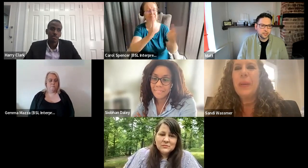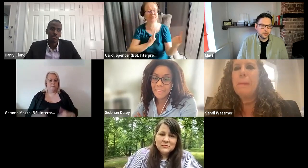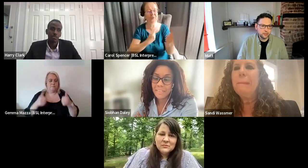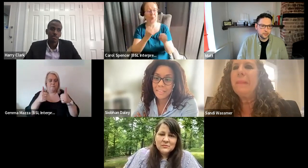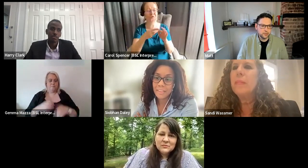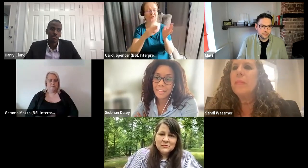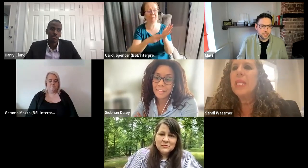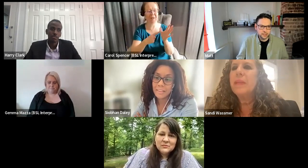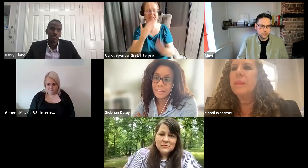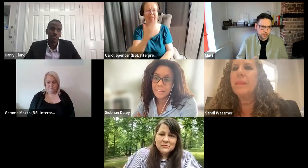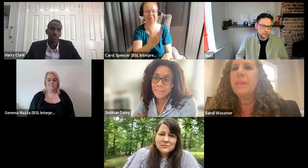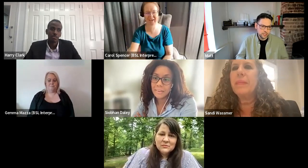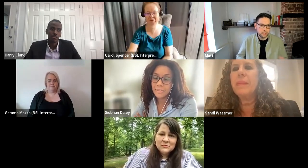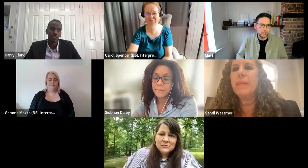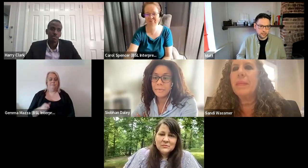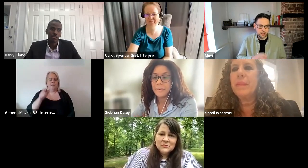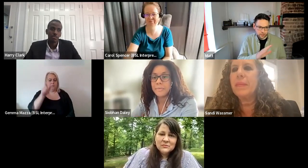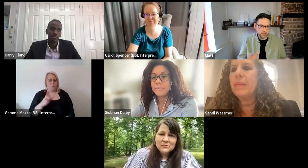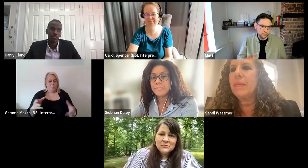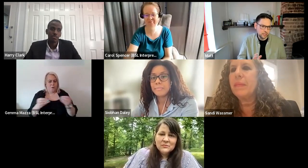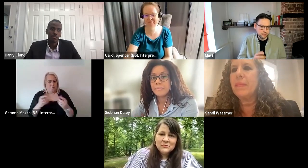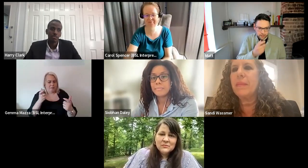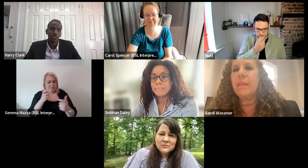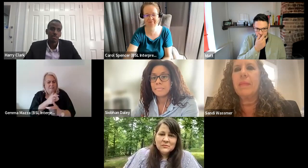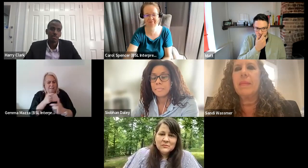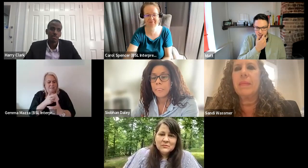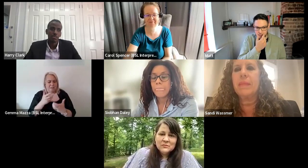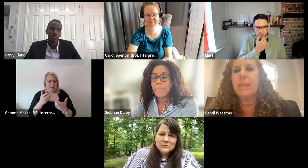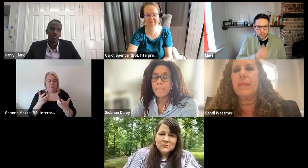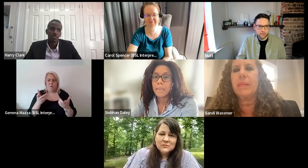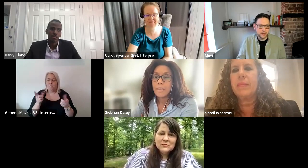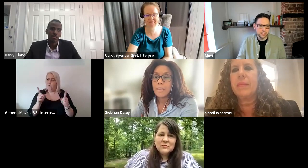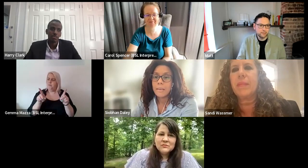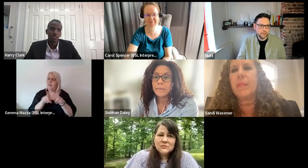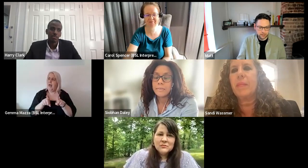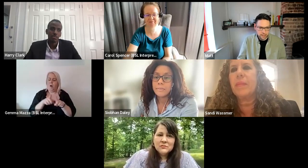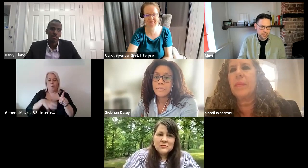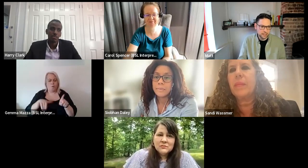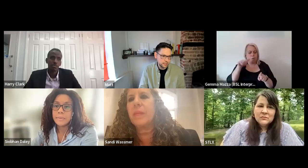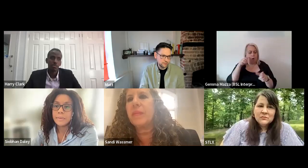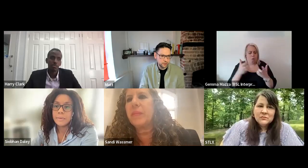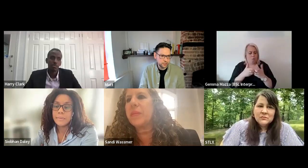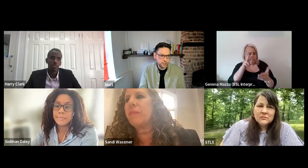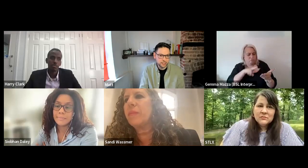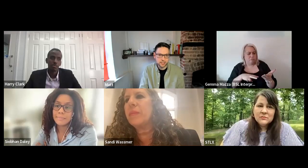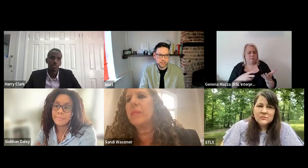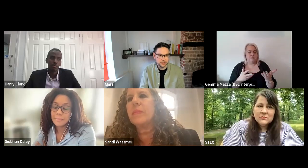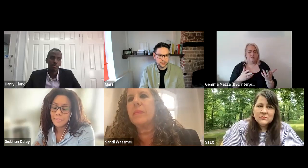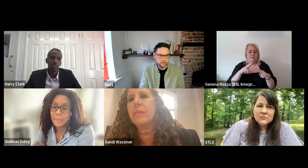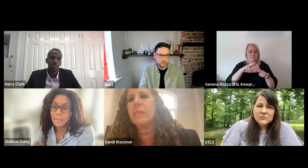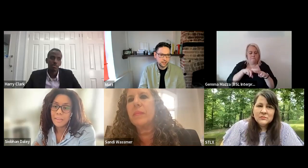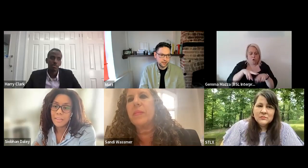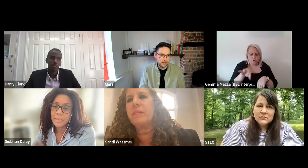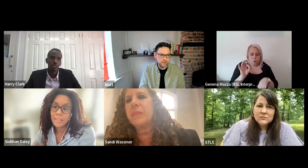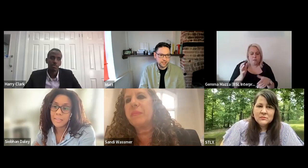As somebody who is dyslexic, what is it like trying to read, like, you know, I guess because it's font choice, it's